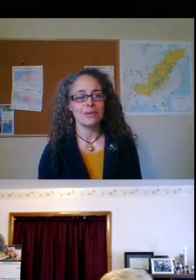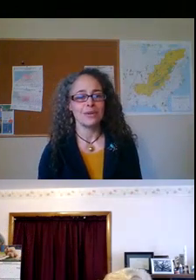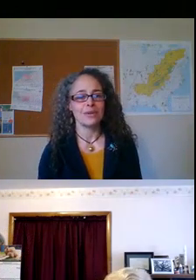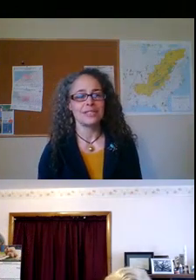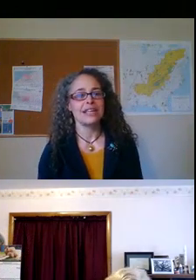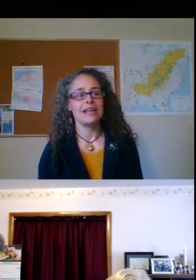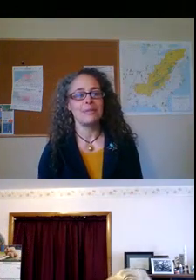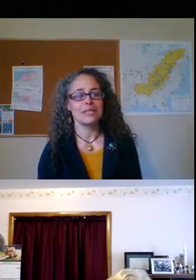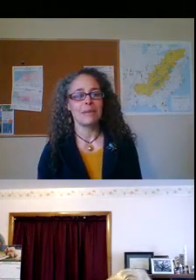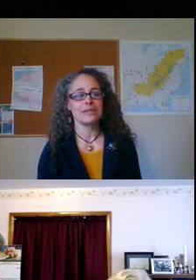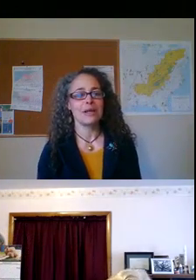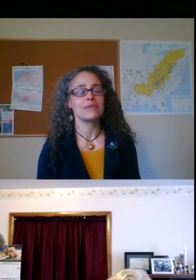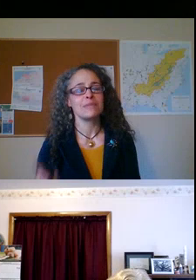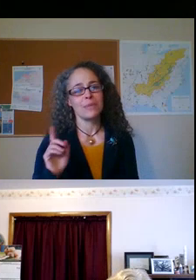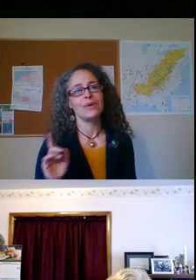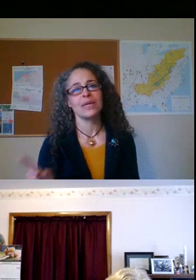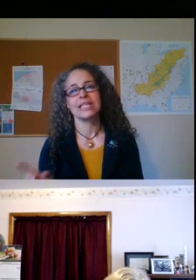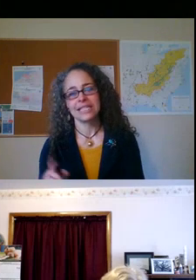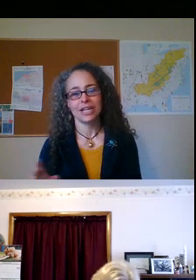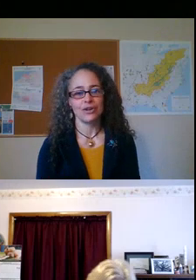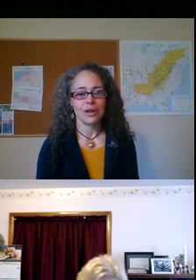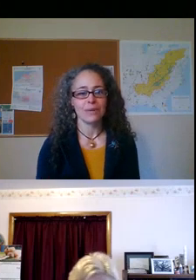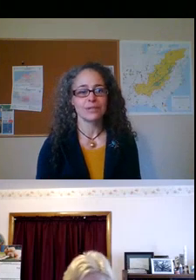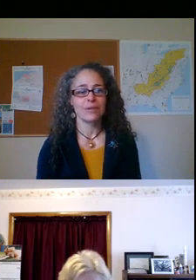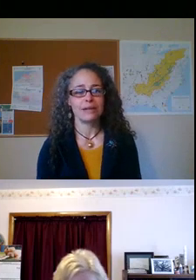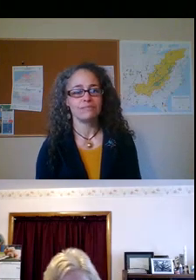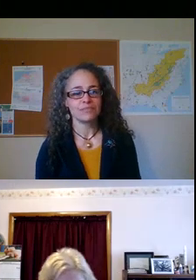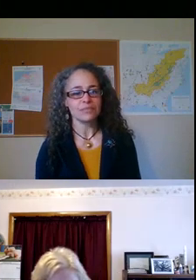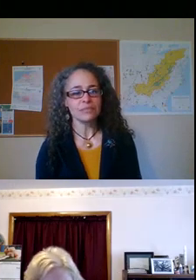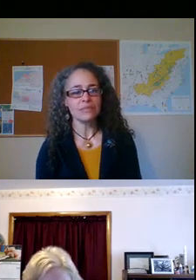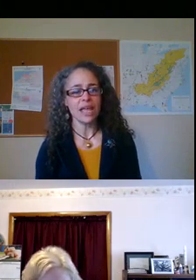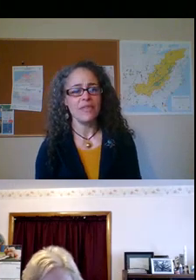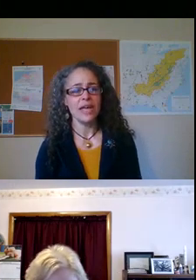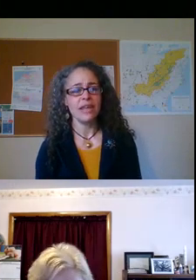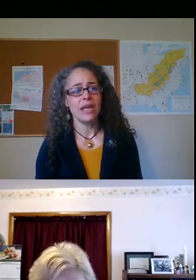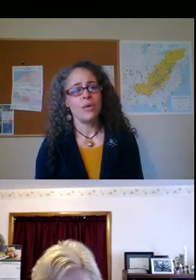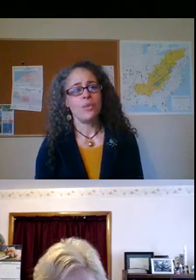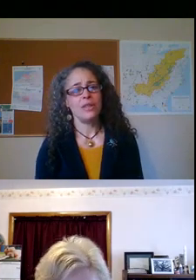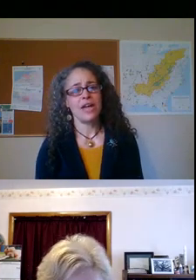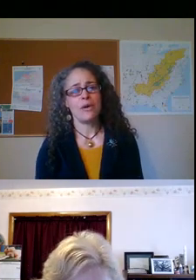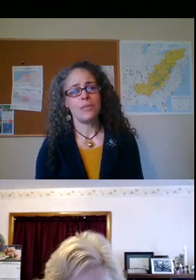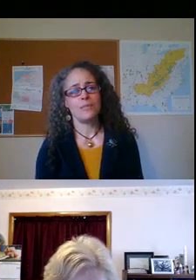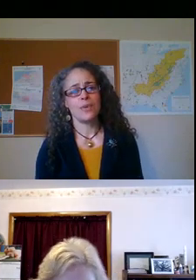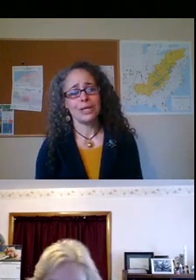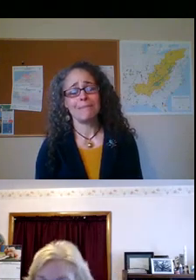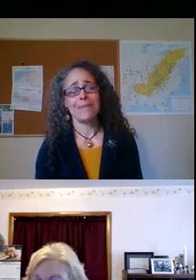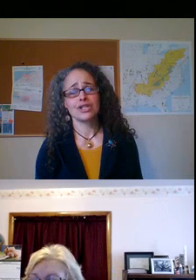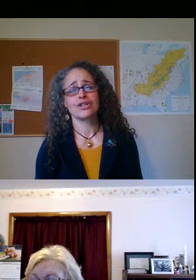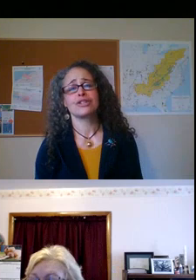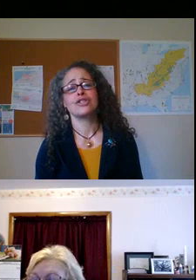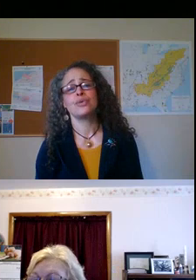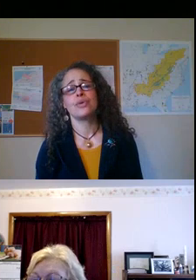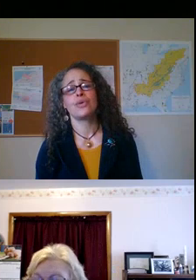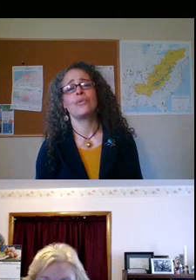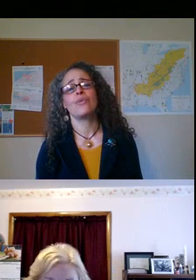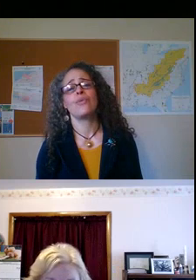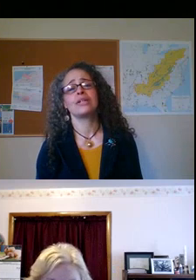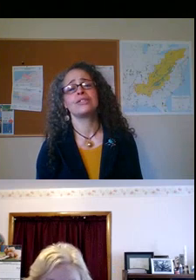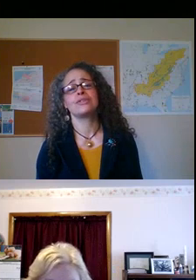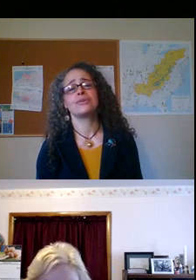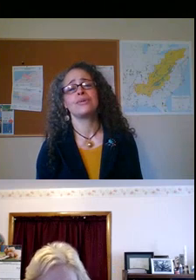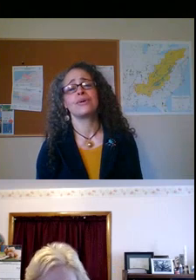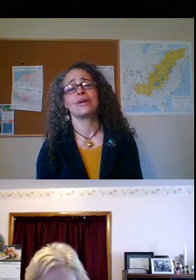many households, numbers, numbers, numbers, but be realistic in your numbers, right? And then with the output measures, you